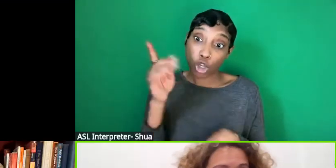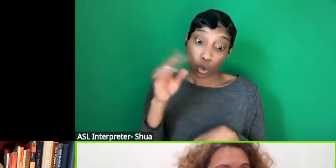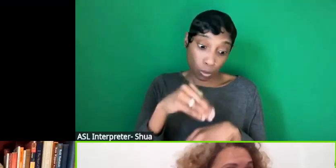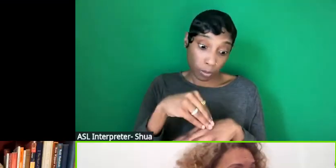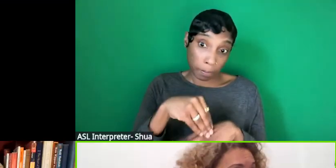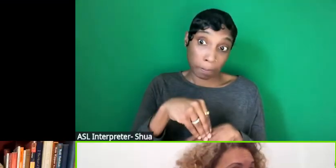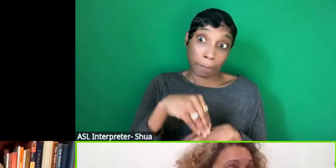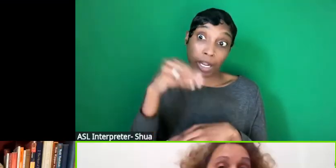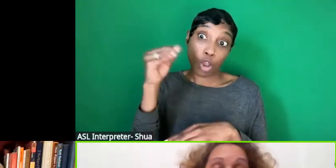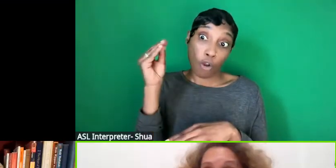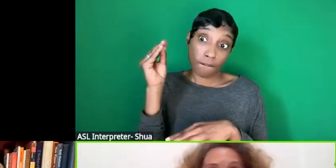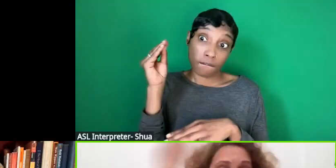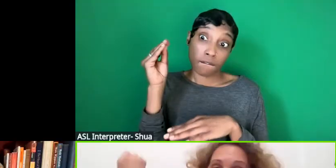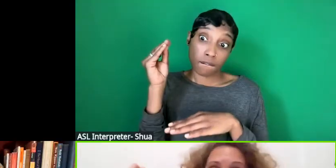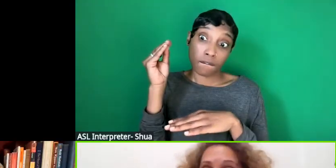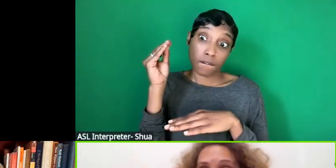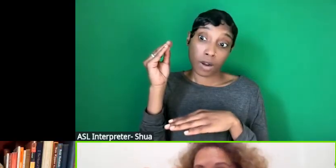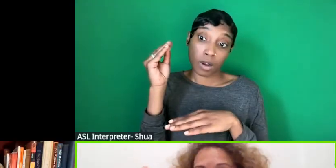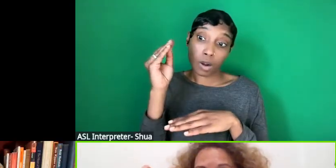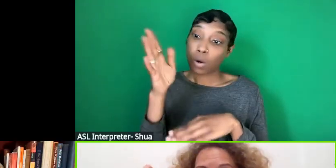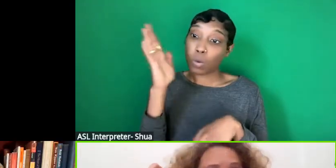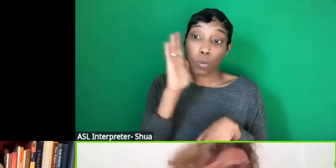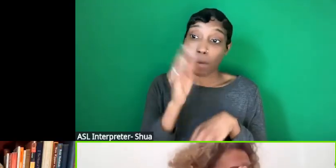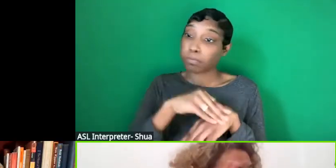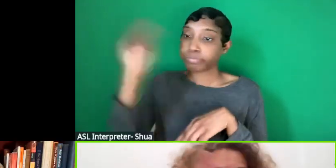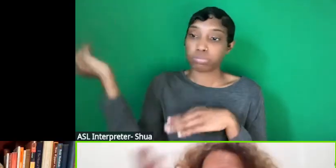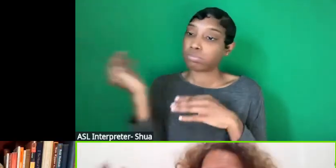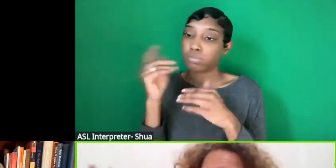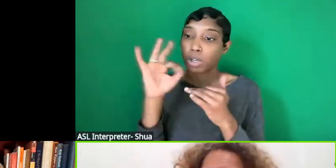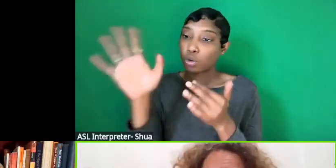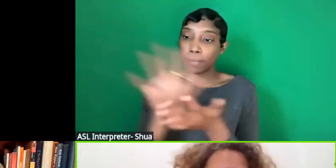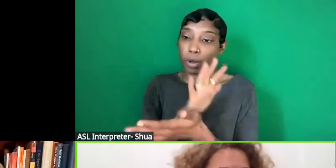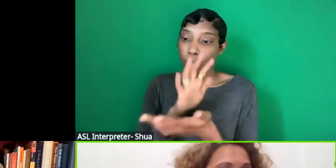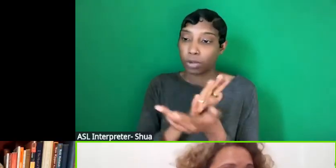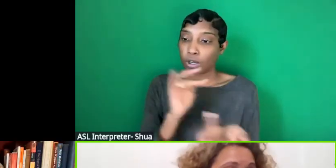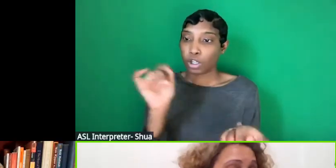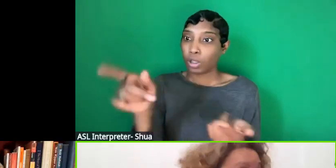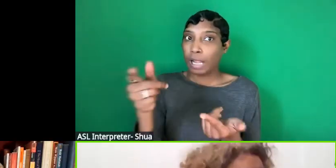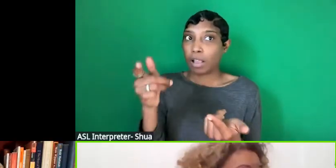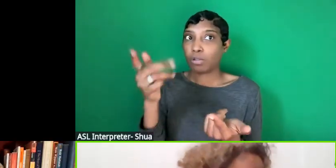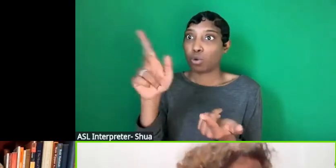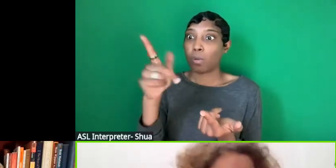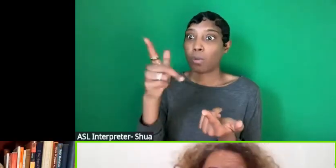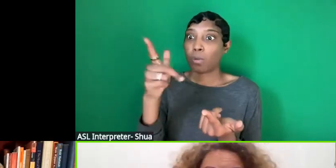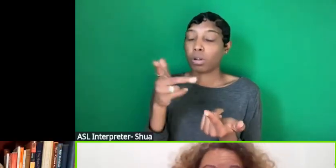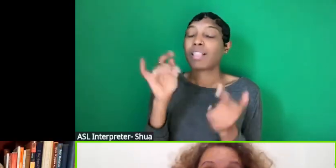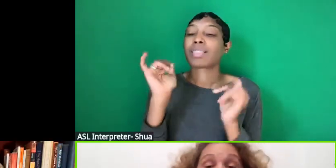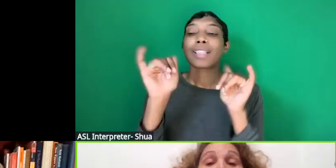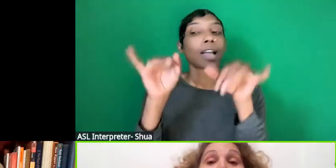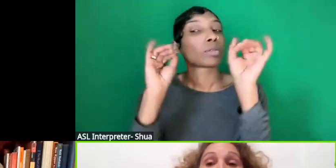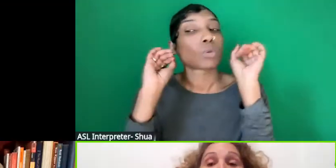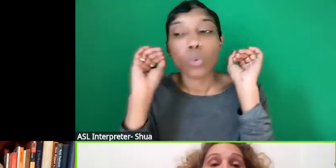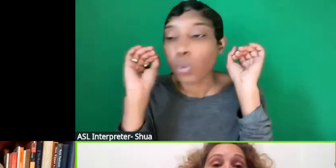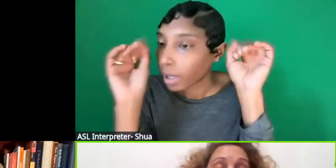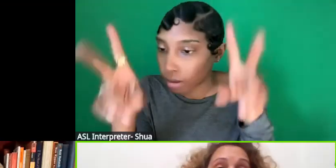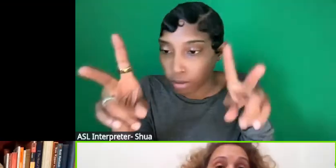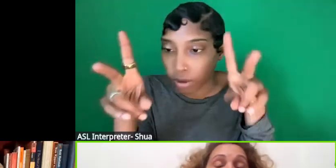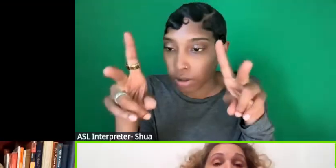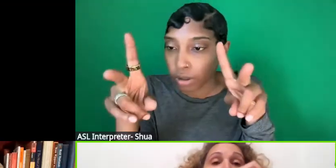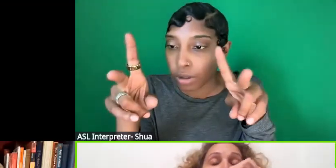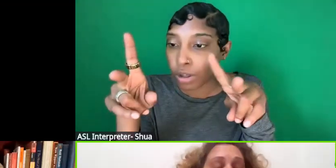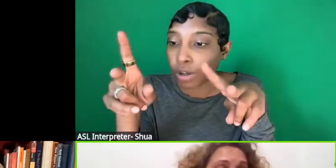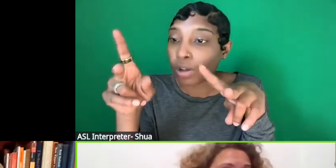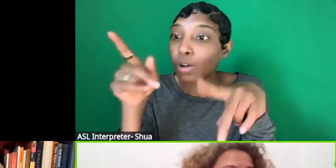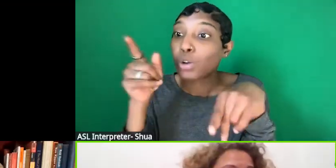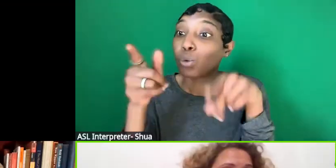towel off, it's going to pull the paper right off with it, this new pulp that you made. And that is okay. You just want to pull it